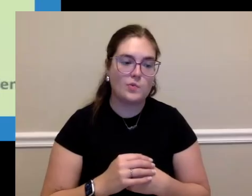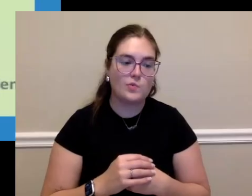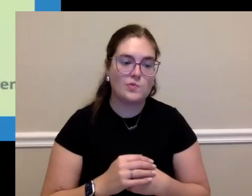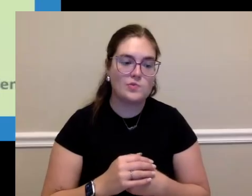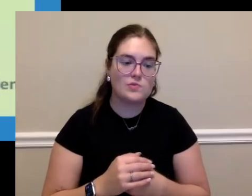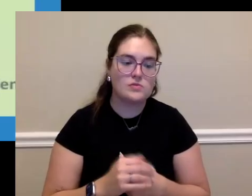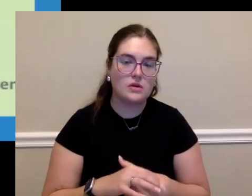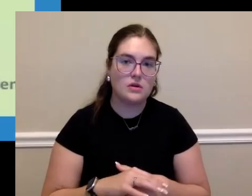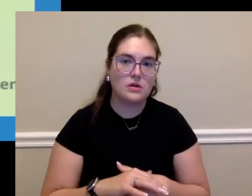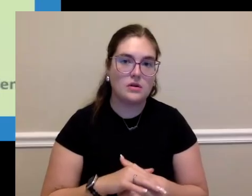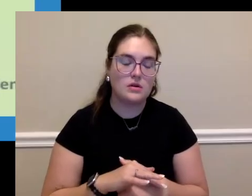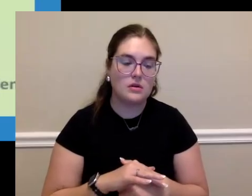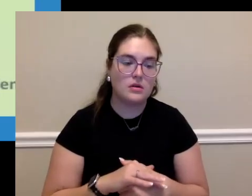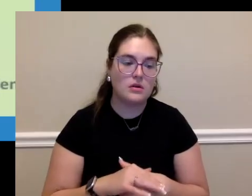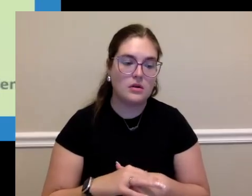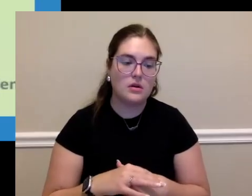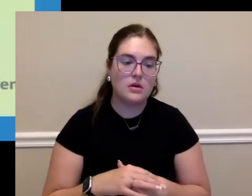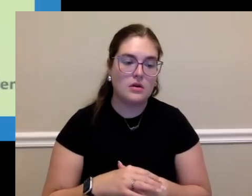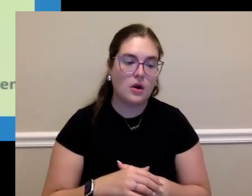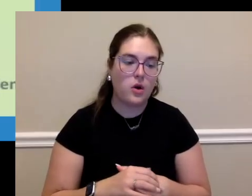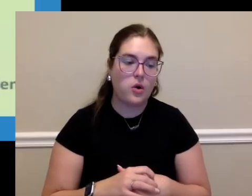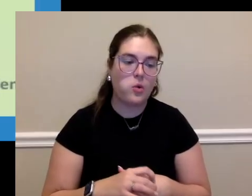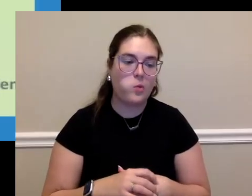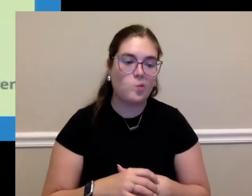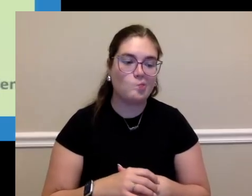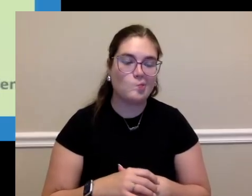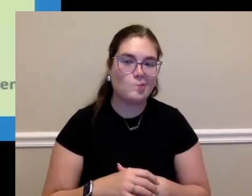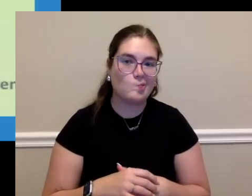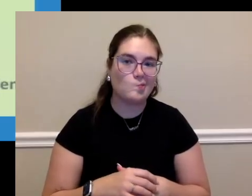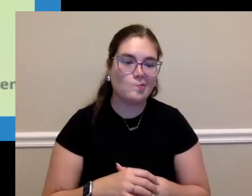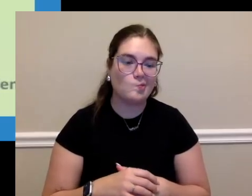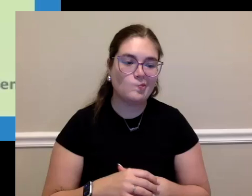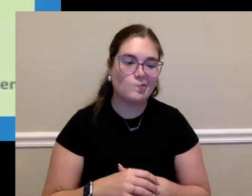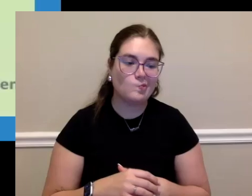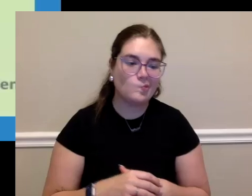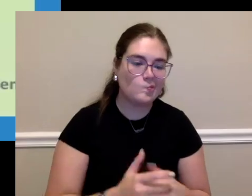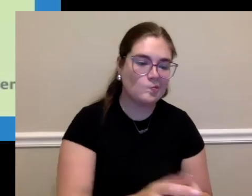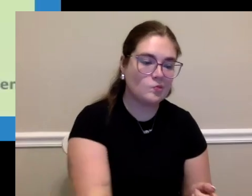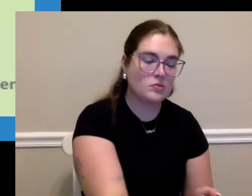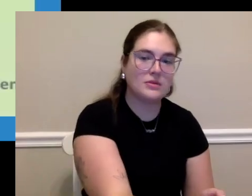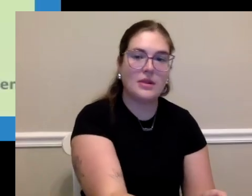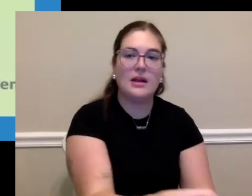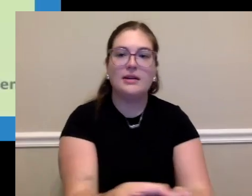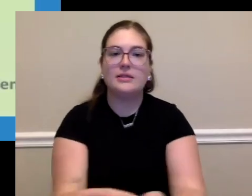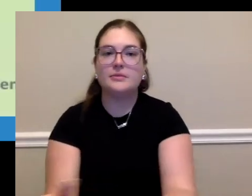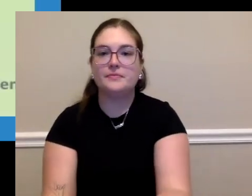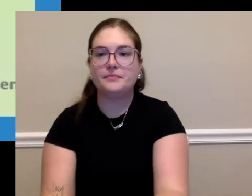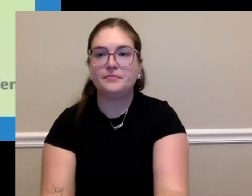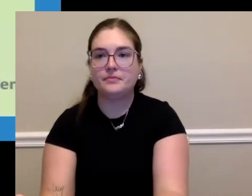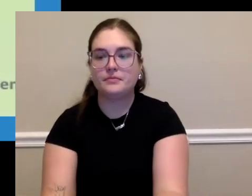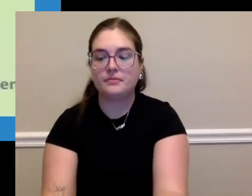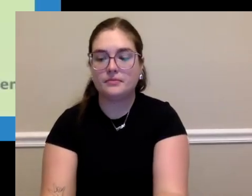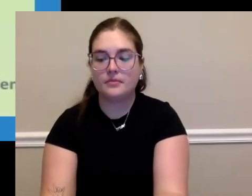them, yo interpreto como usa pronombres neutros o ella, pero creo que en general